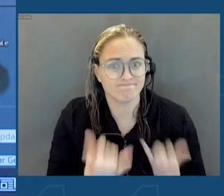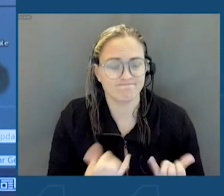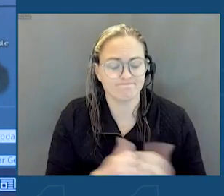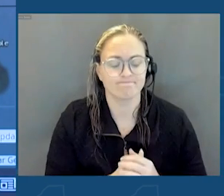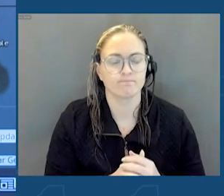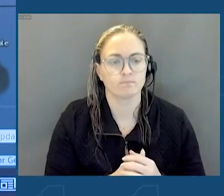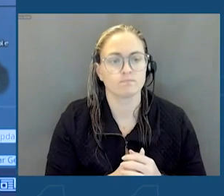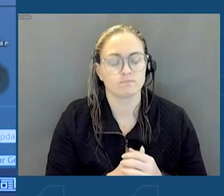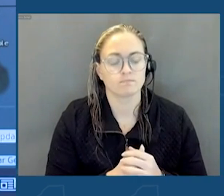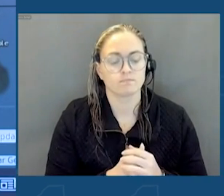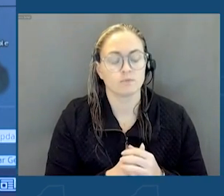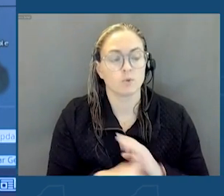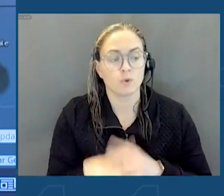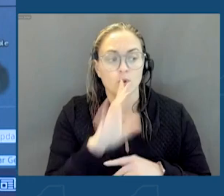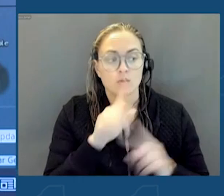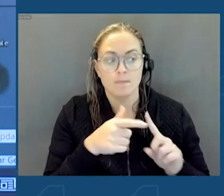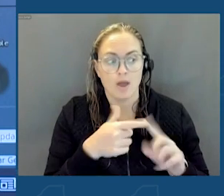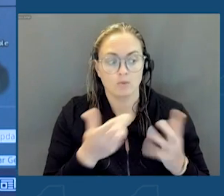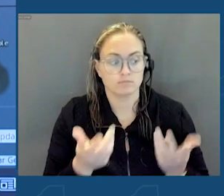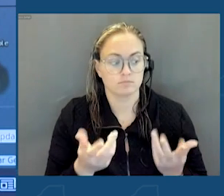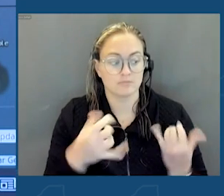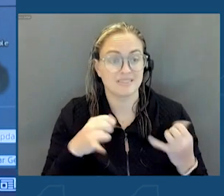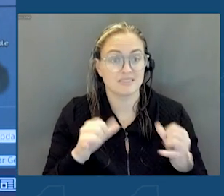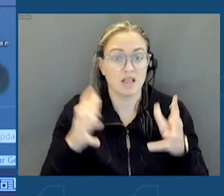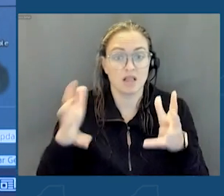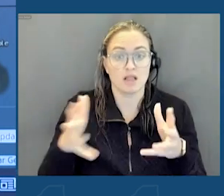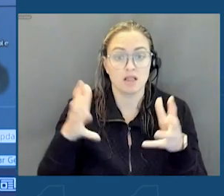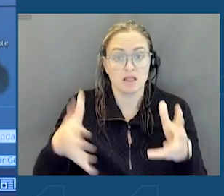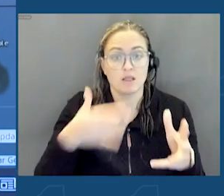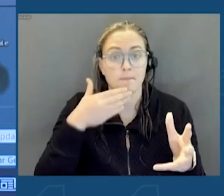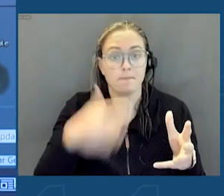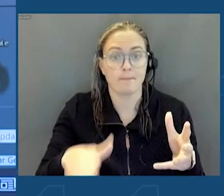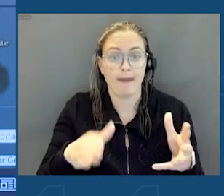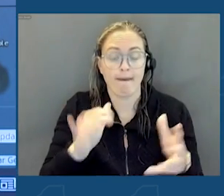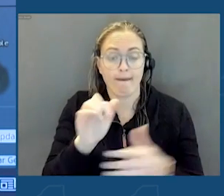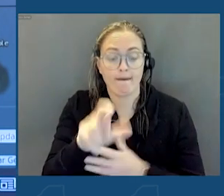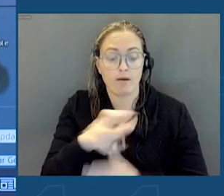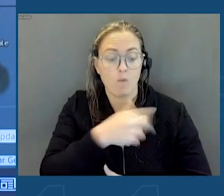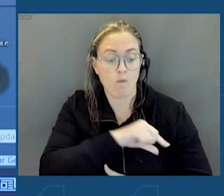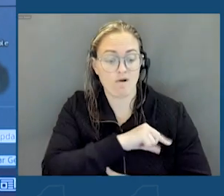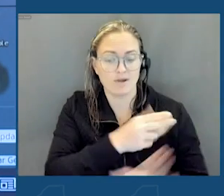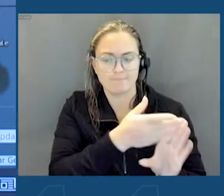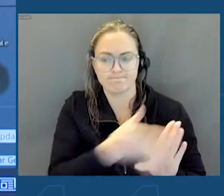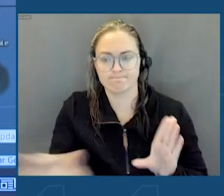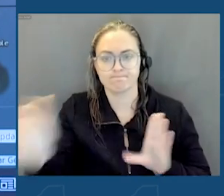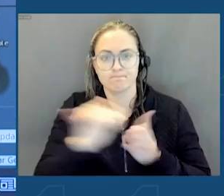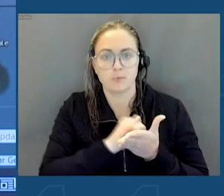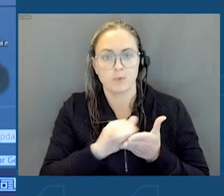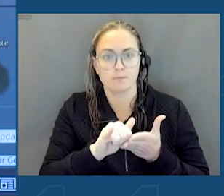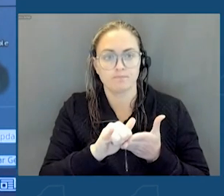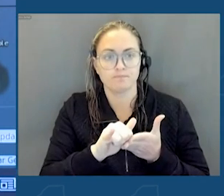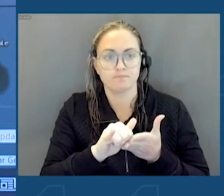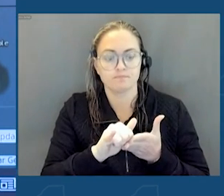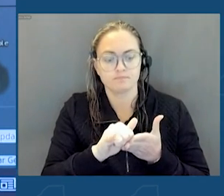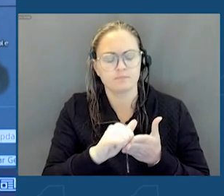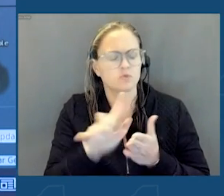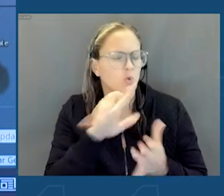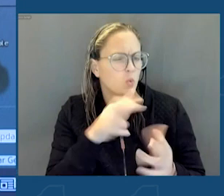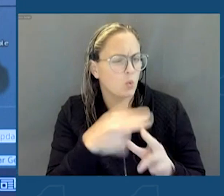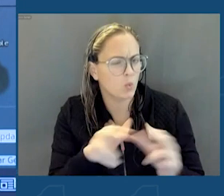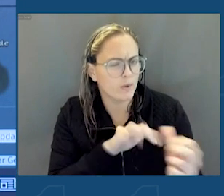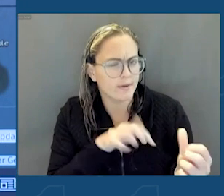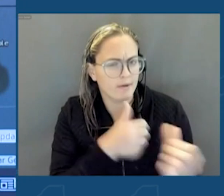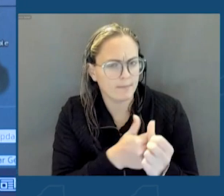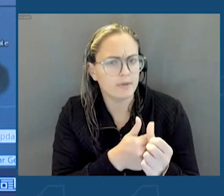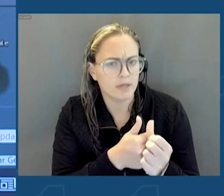now talking about the fact that there still remains poor air quality across the state of New York. And I just want to give an update from our